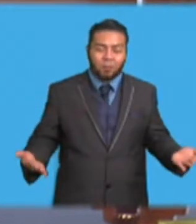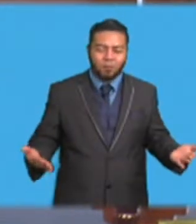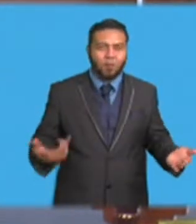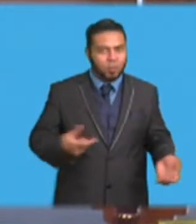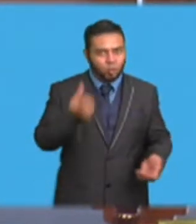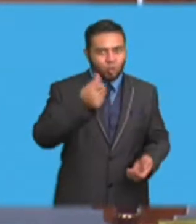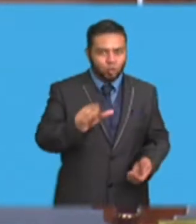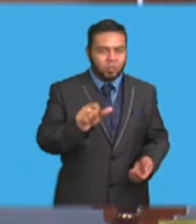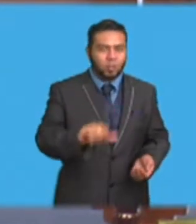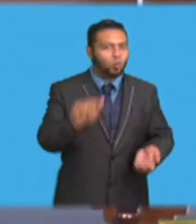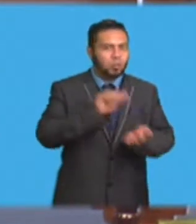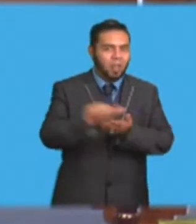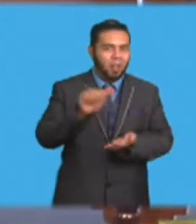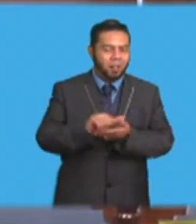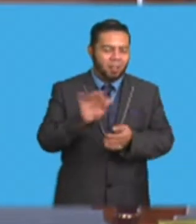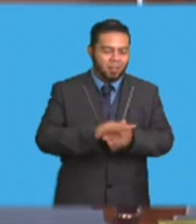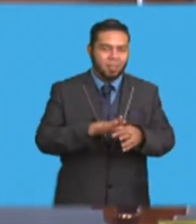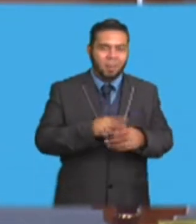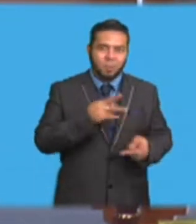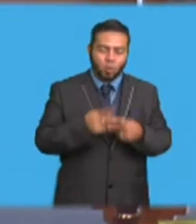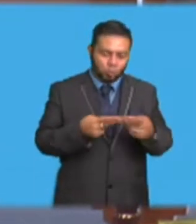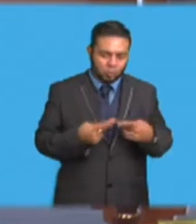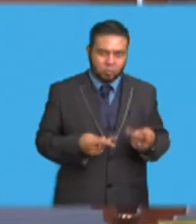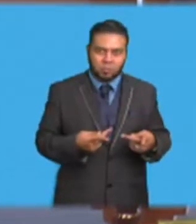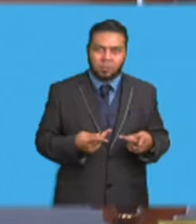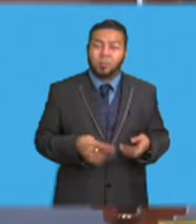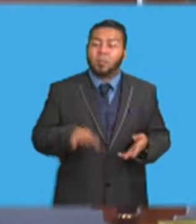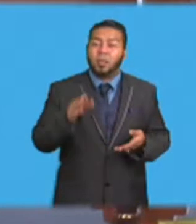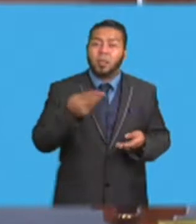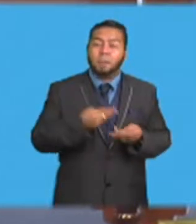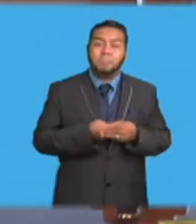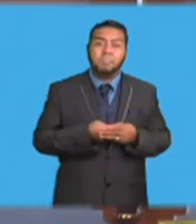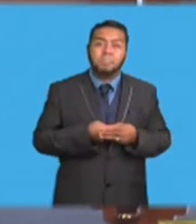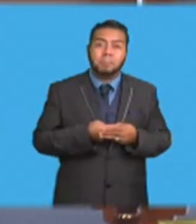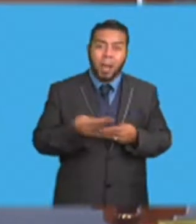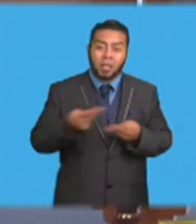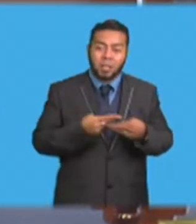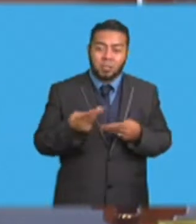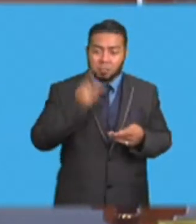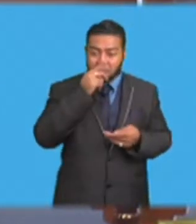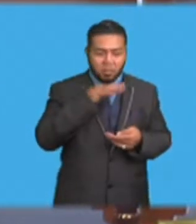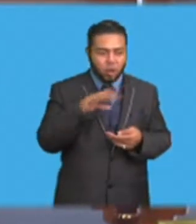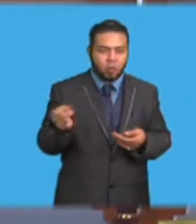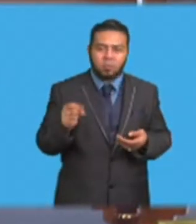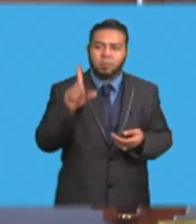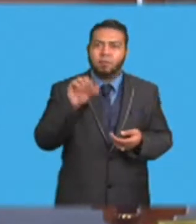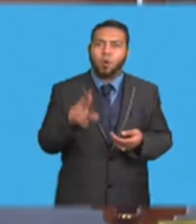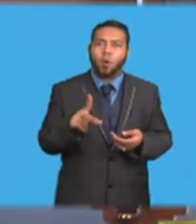at the municipal market. Market vendors are not charged business license or any other related